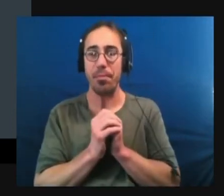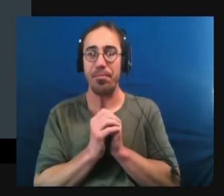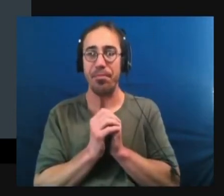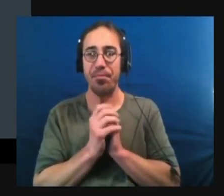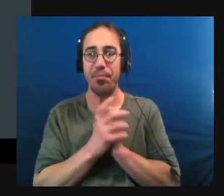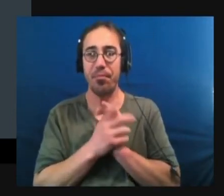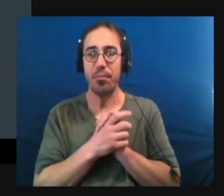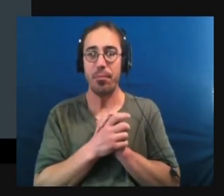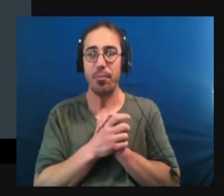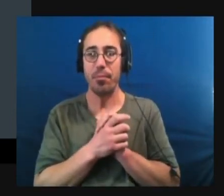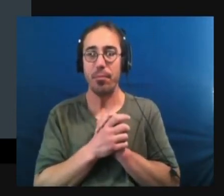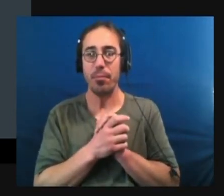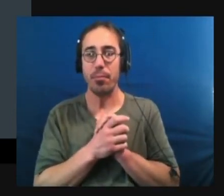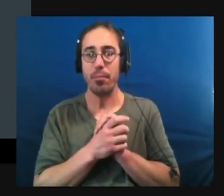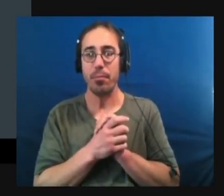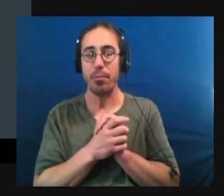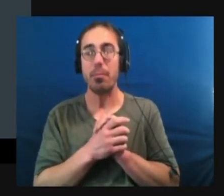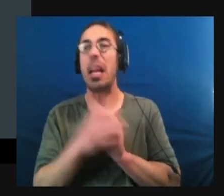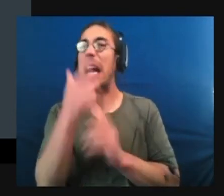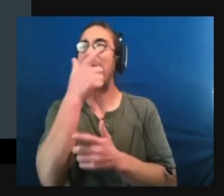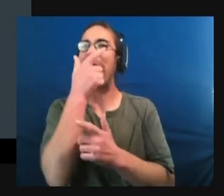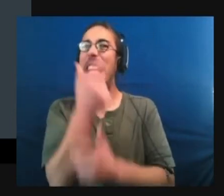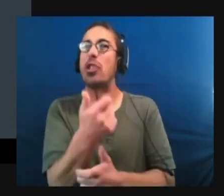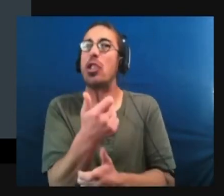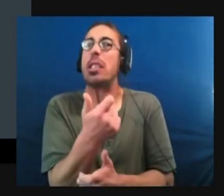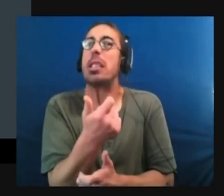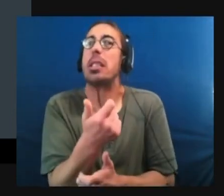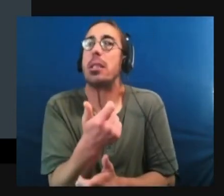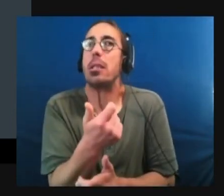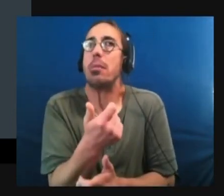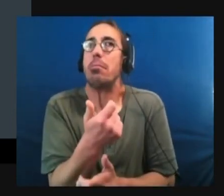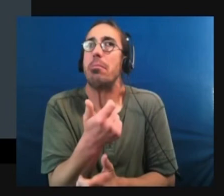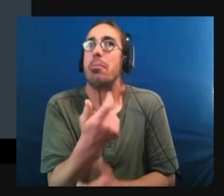That's a very interesting question. And I think about when